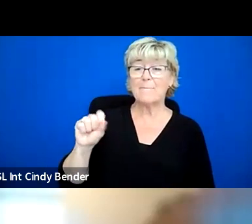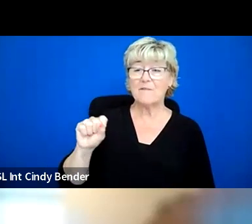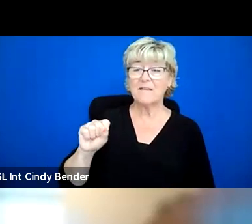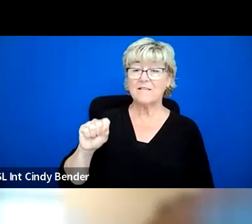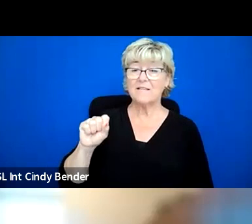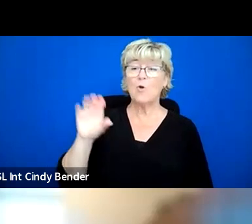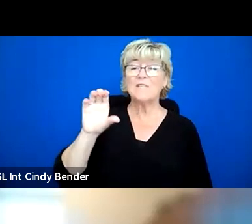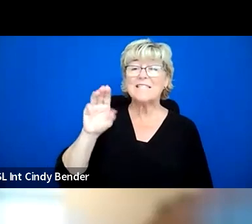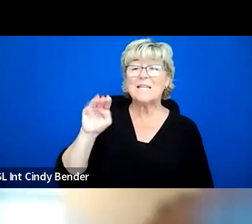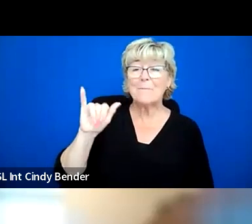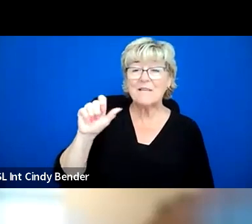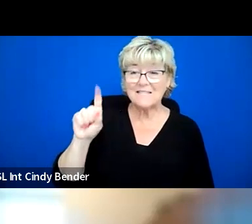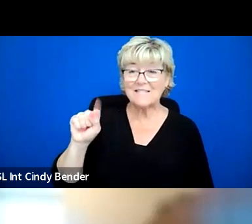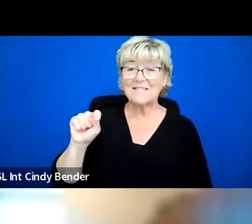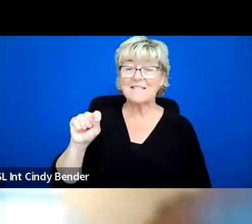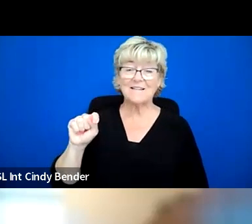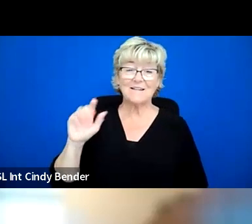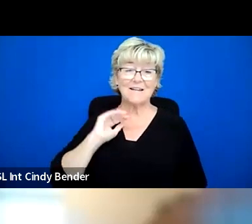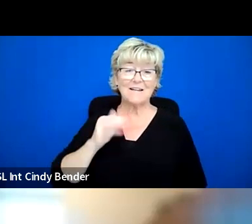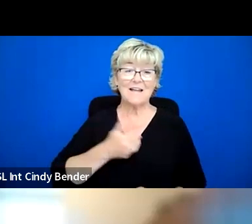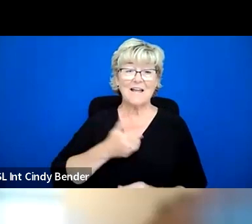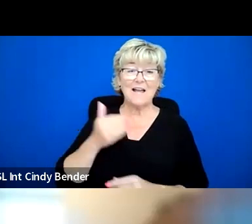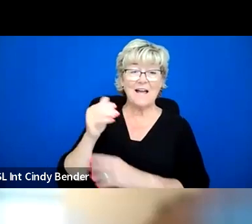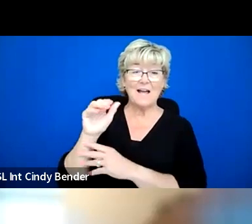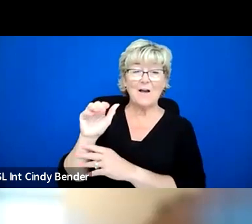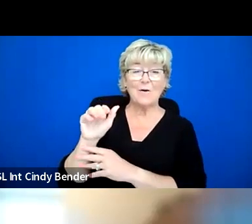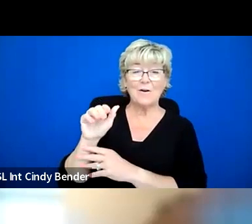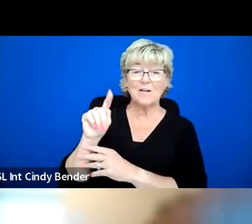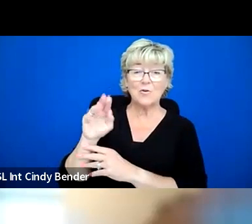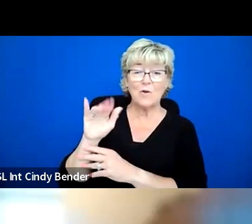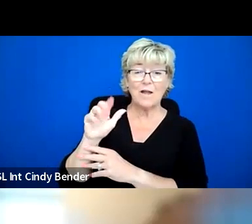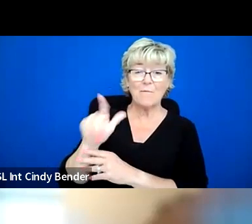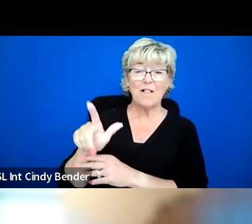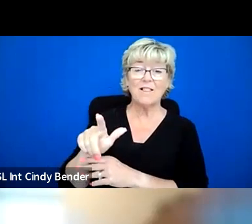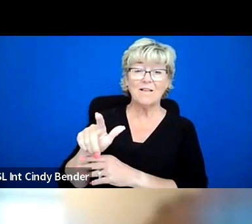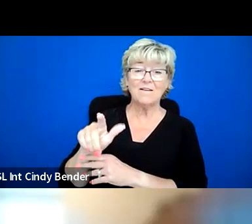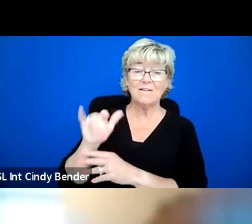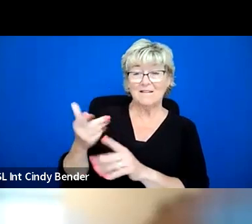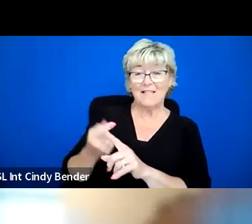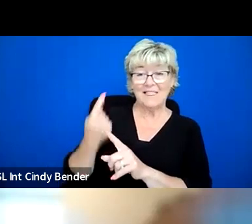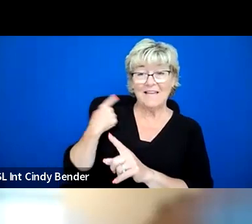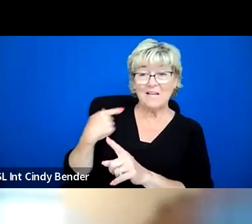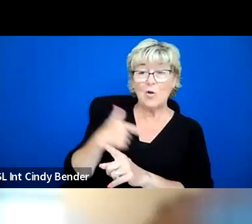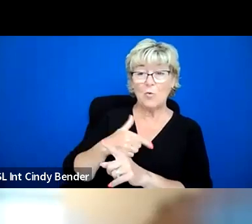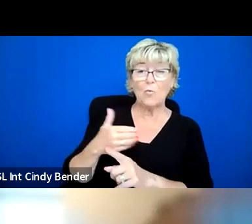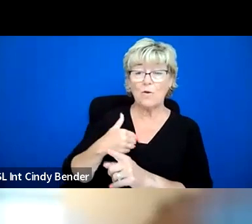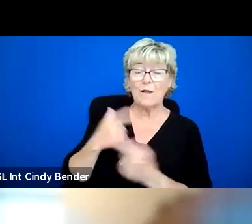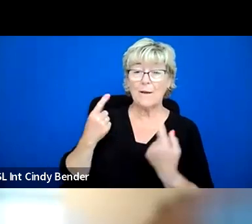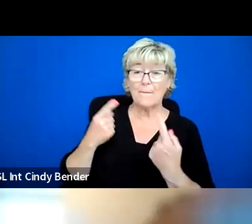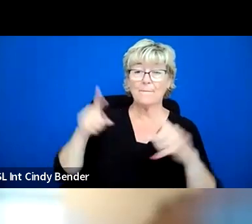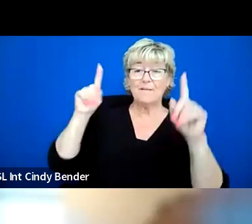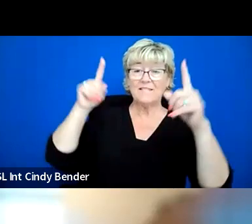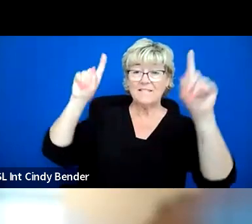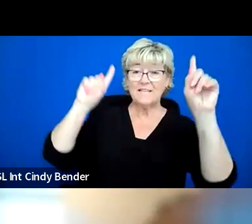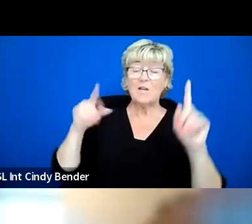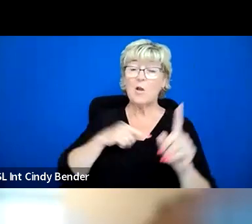like you identified, our tribal community members as well. And this last year, we've had major success.